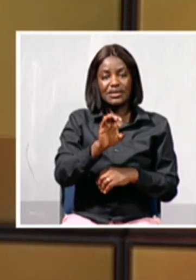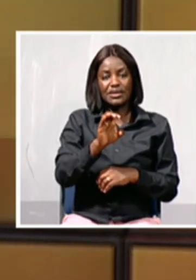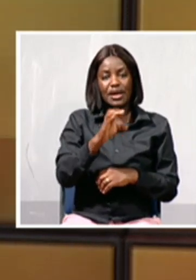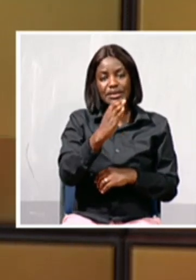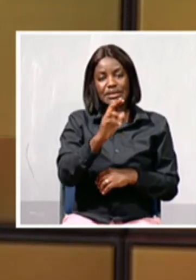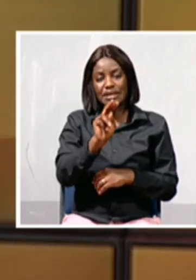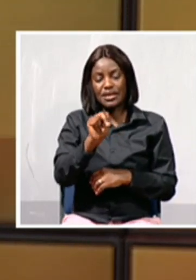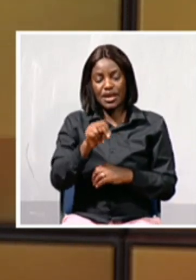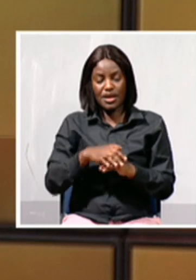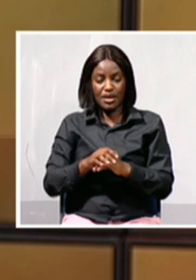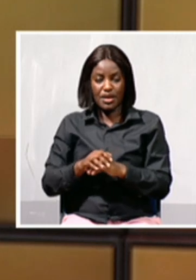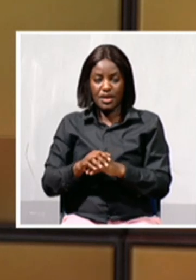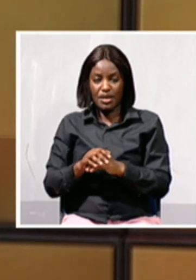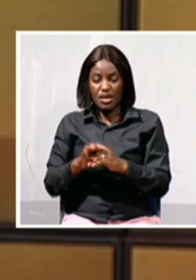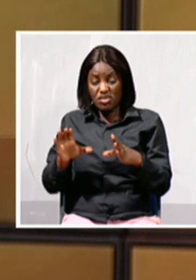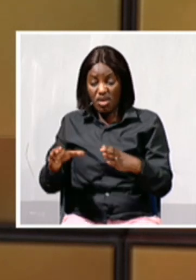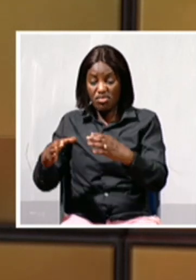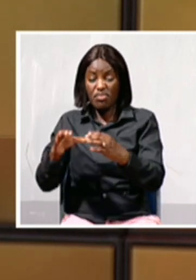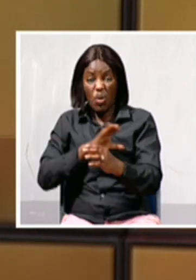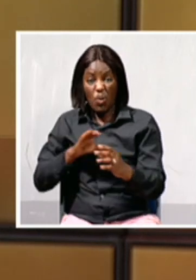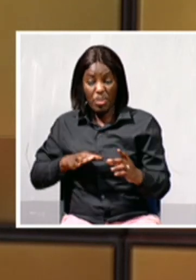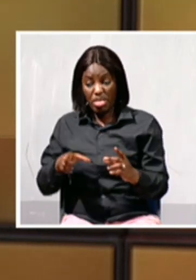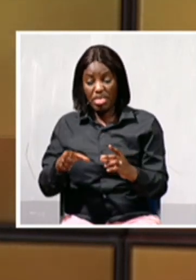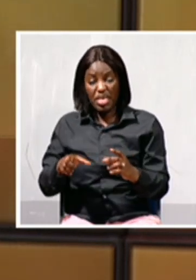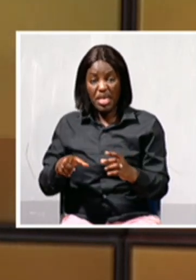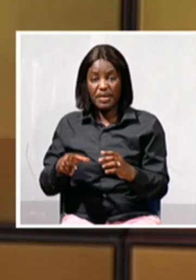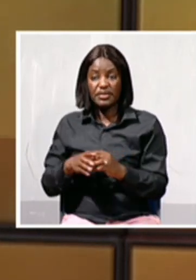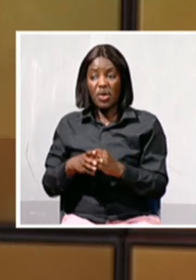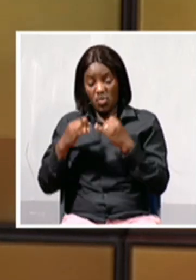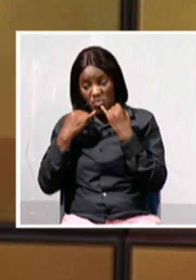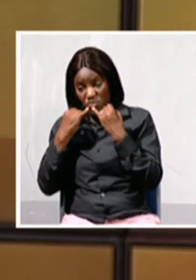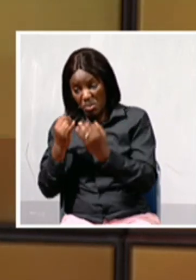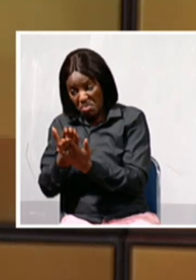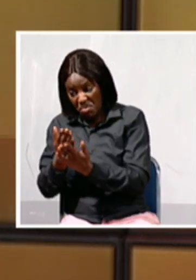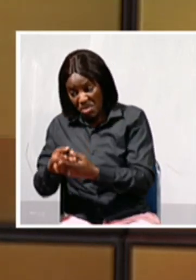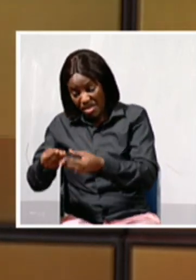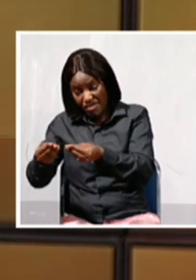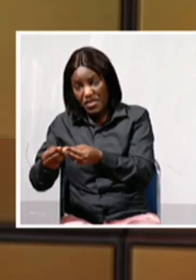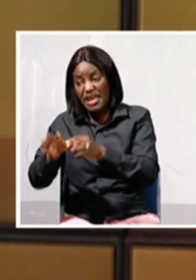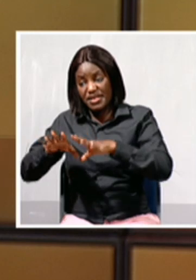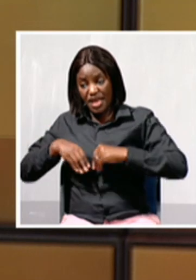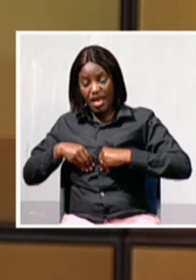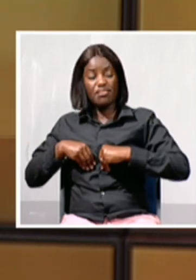the electoral tribunal will hear your case, and then if your objection is approved, the person is removed. Thank you.